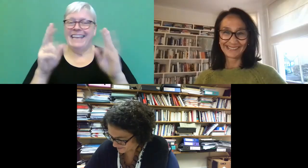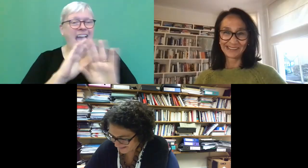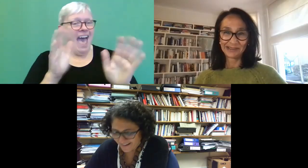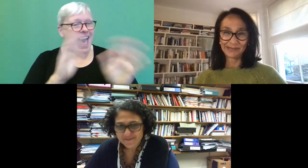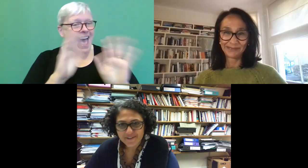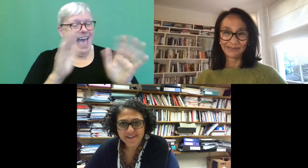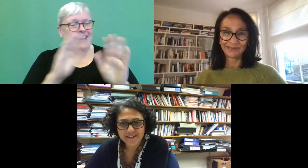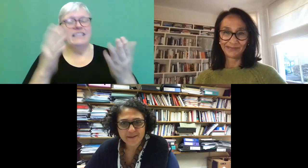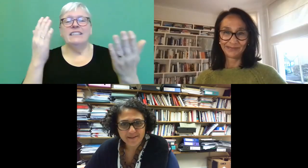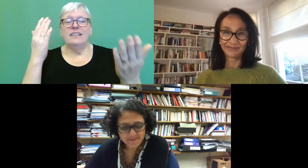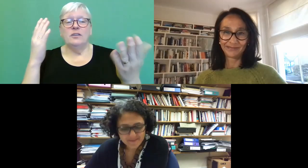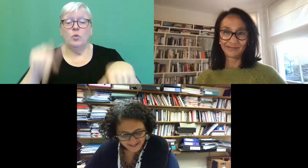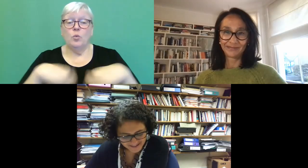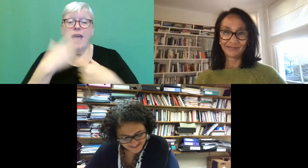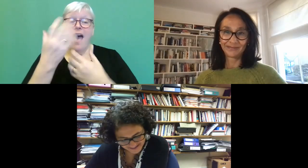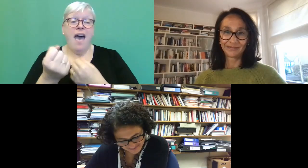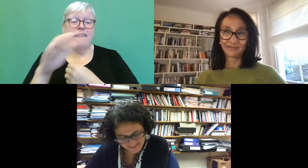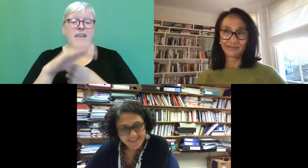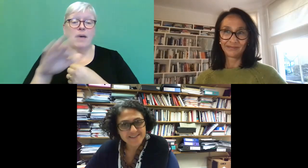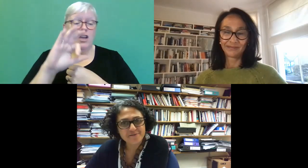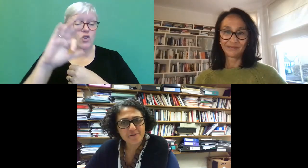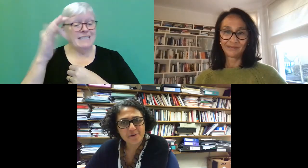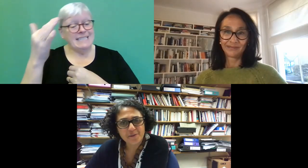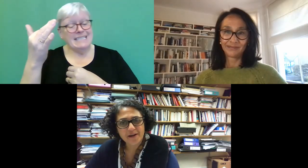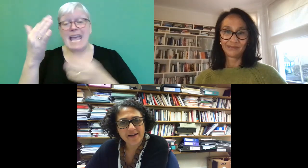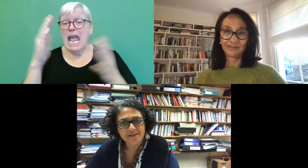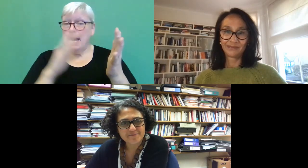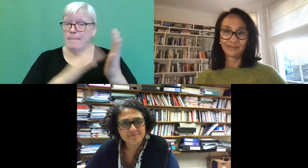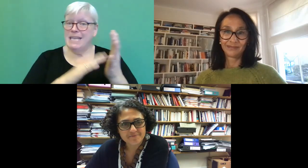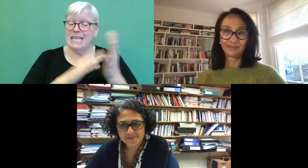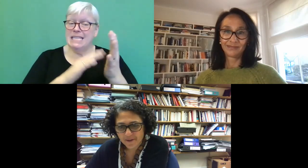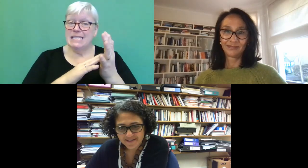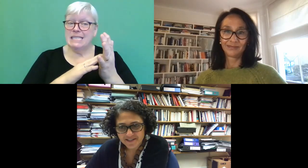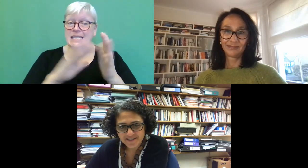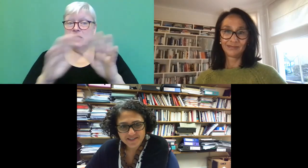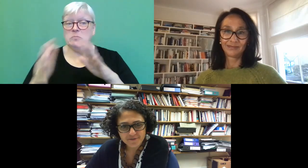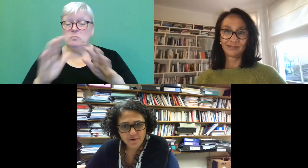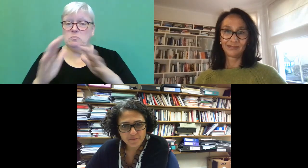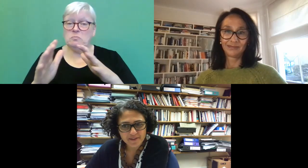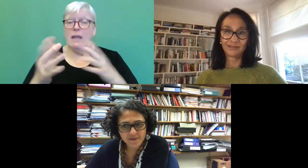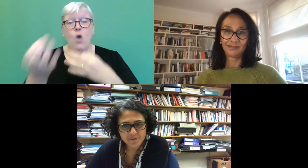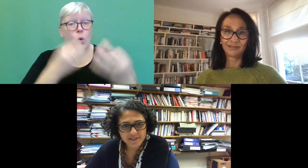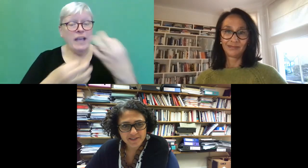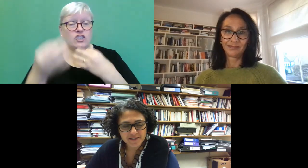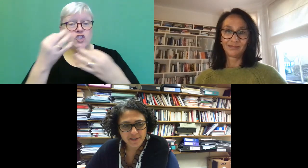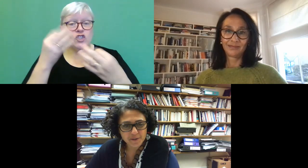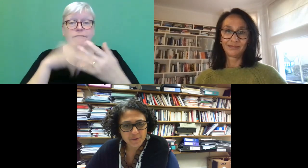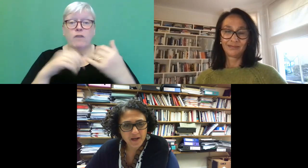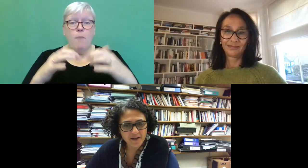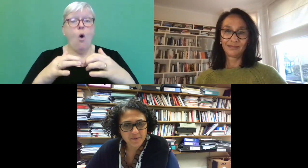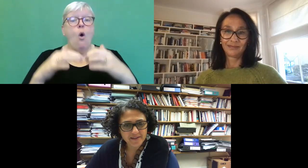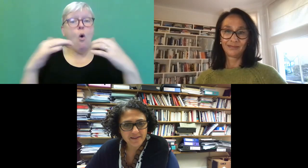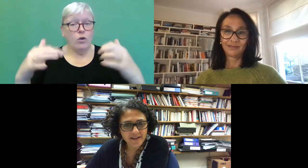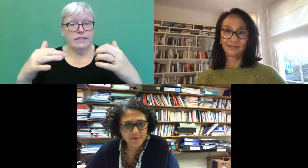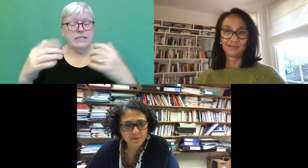So we have about 10 minutes for questions from the audience. So